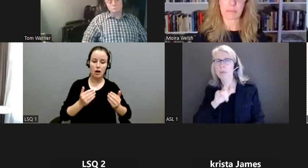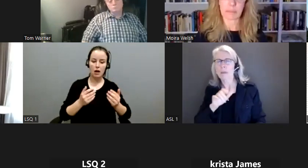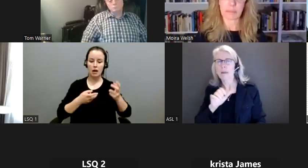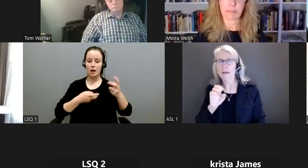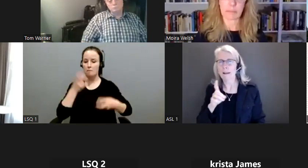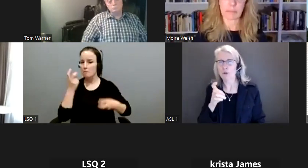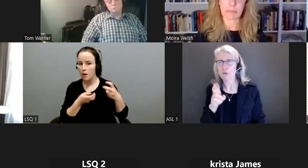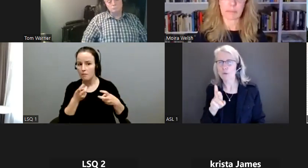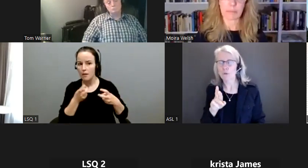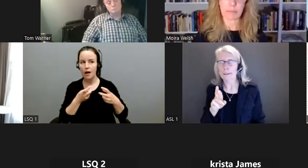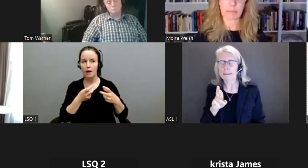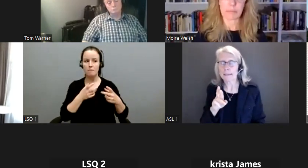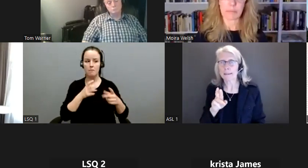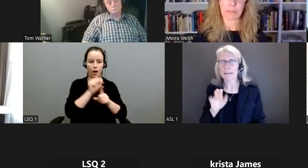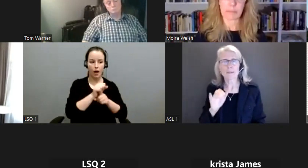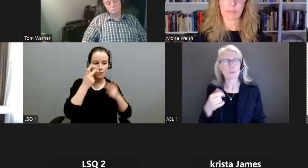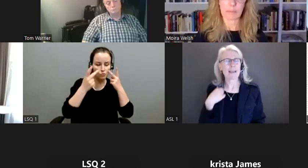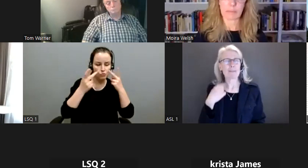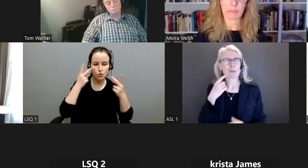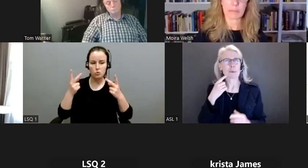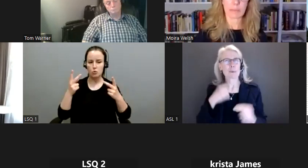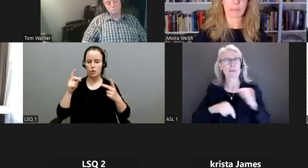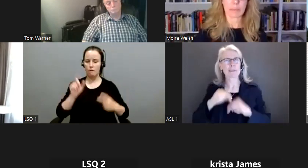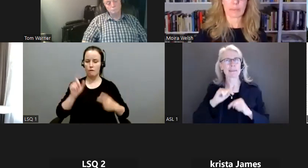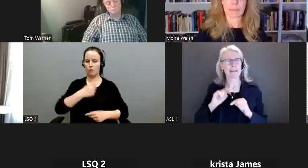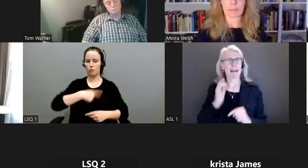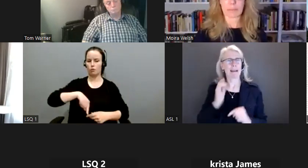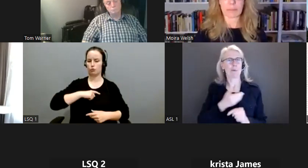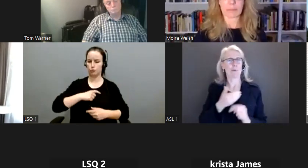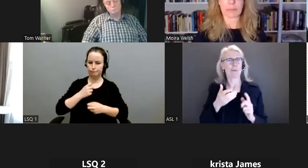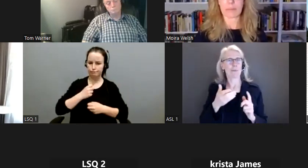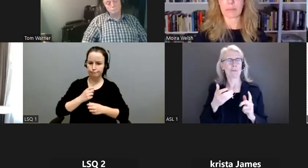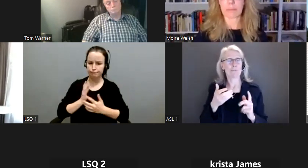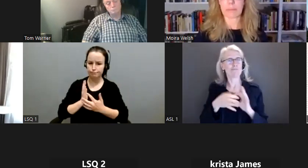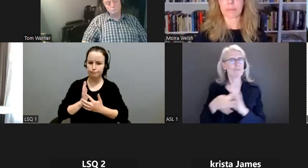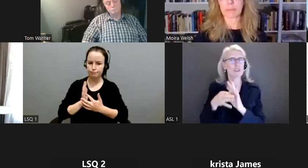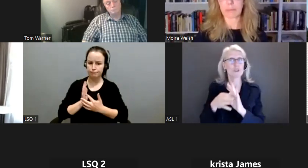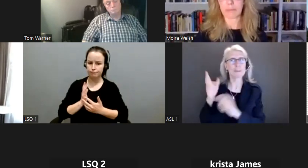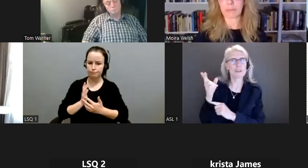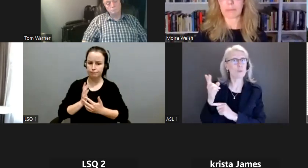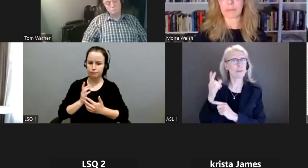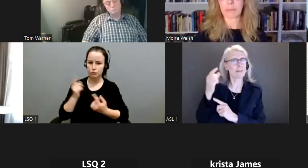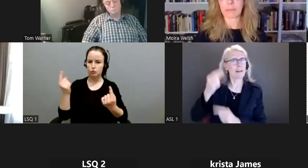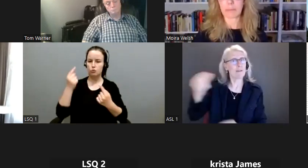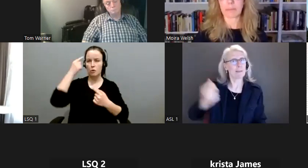as to our relationship with the country and